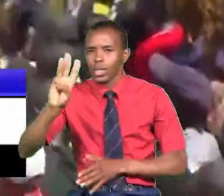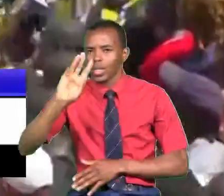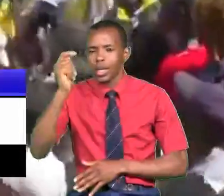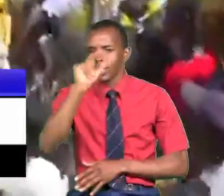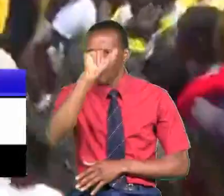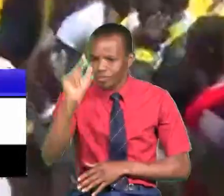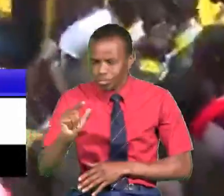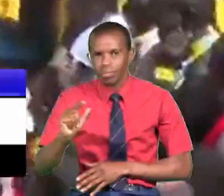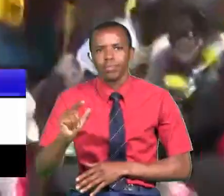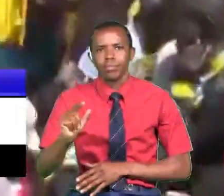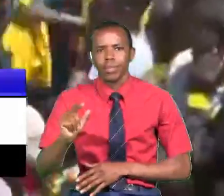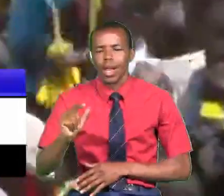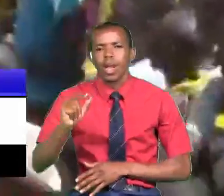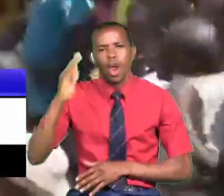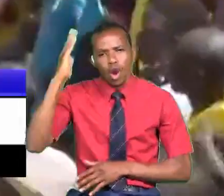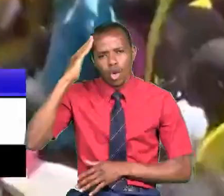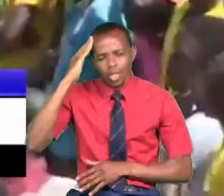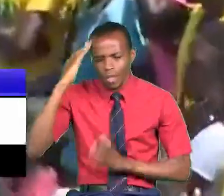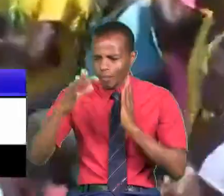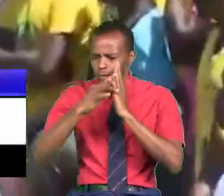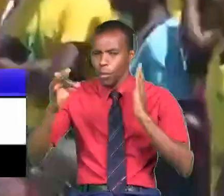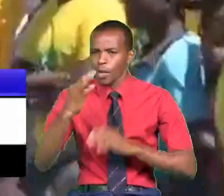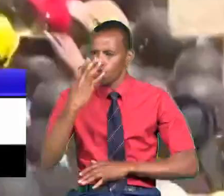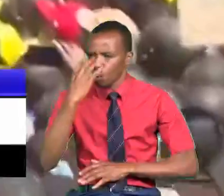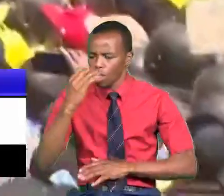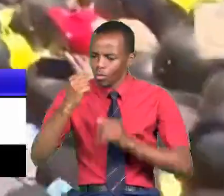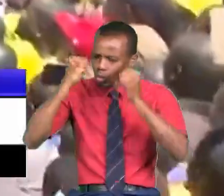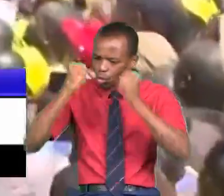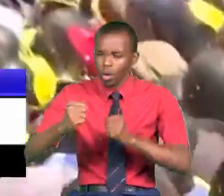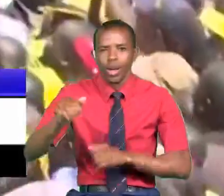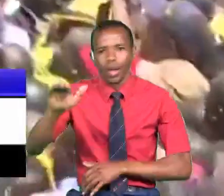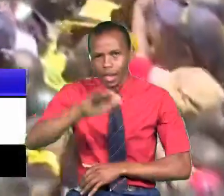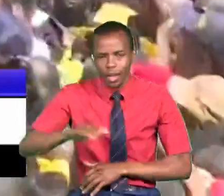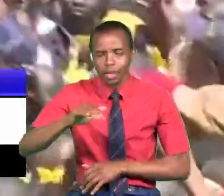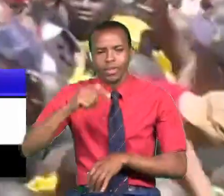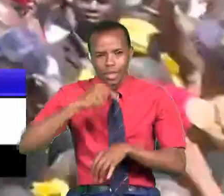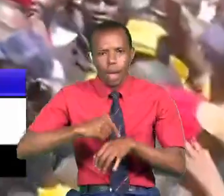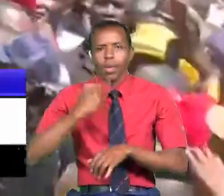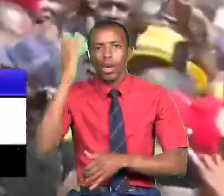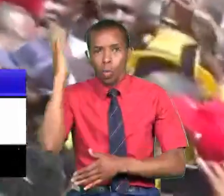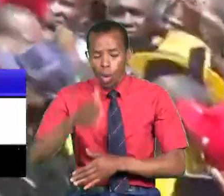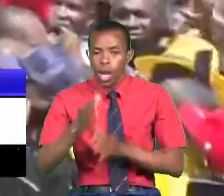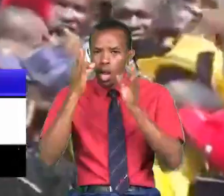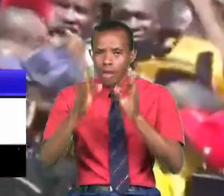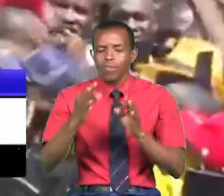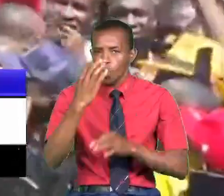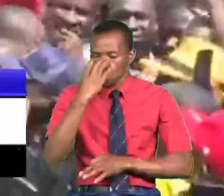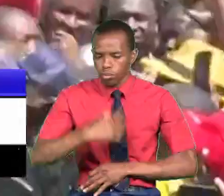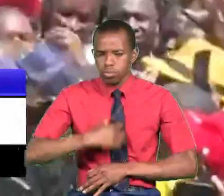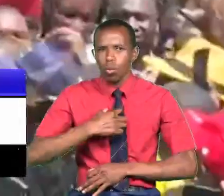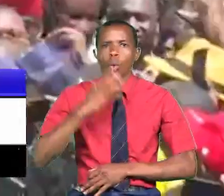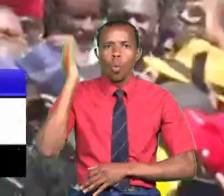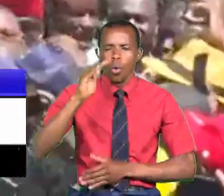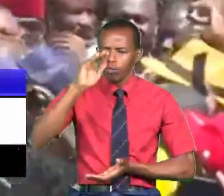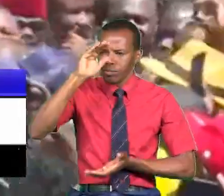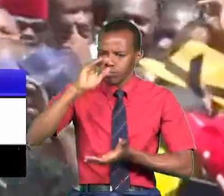at large has been known to be ODM leader Raila Odinga's turf. Time will tell whether his visit will neutralize Odinga